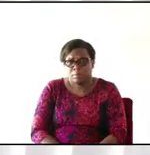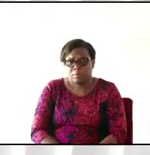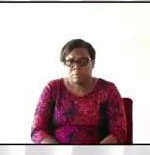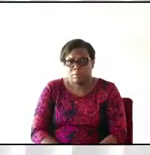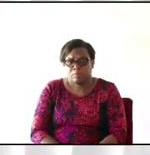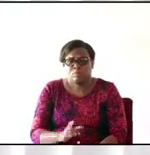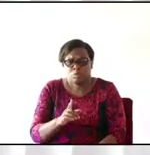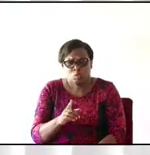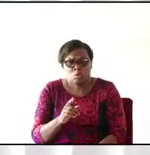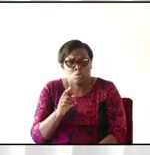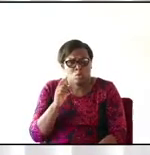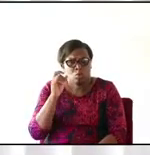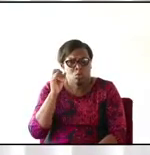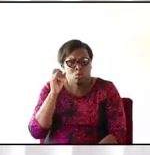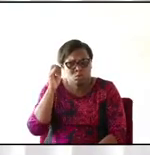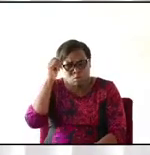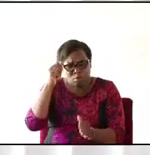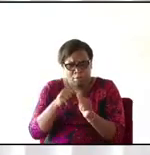You will recall that Jesus